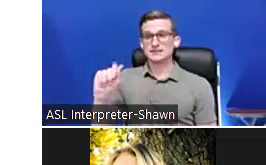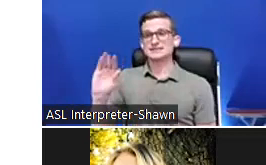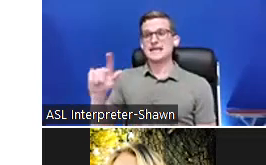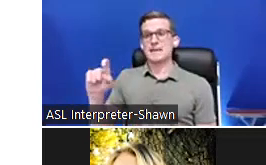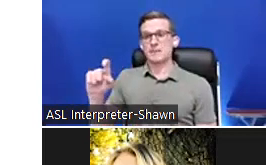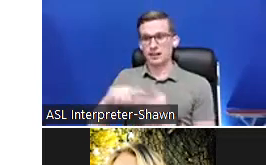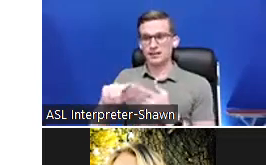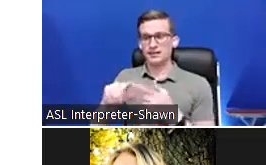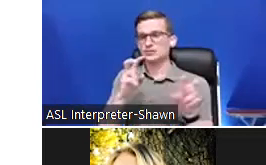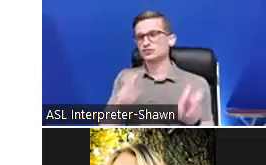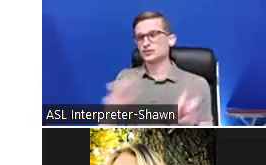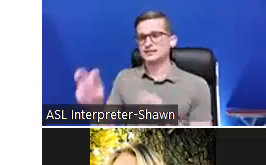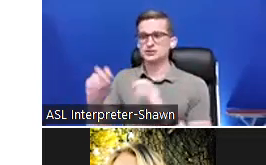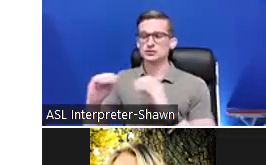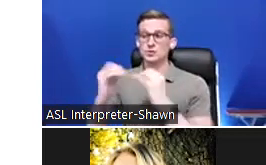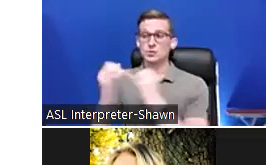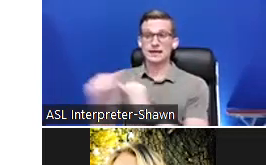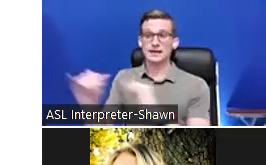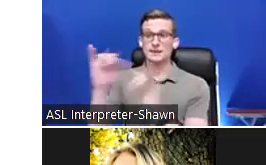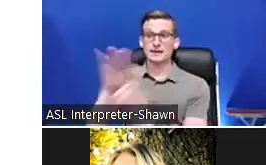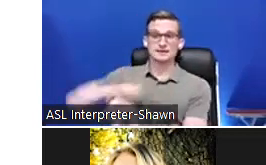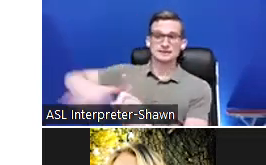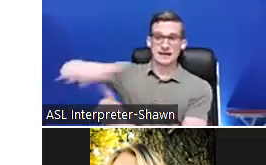more independent setting.